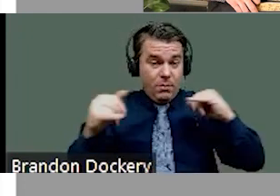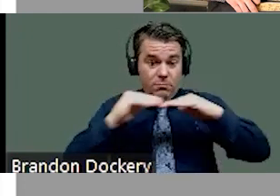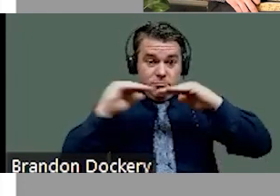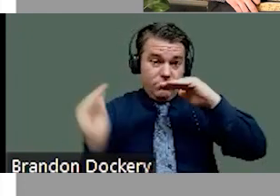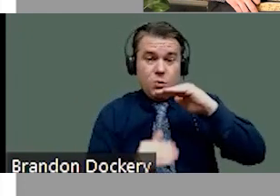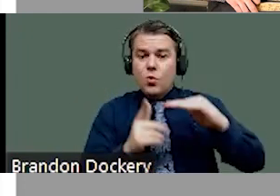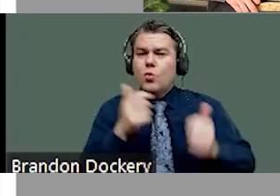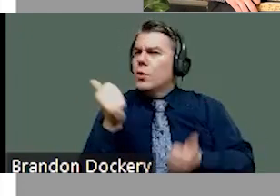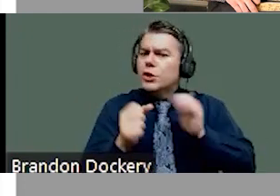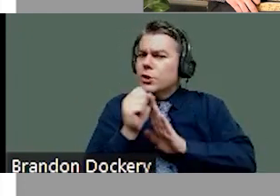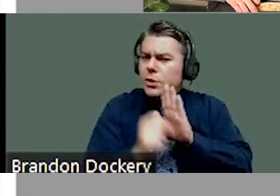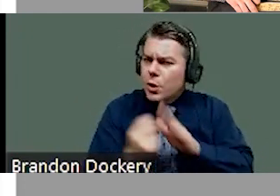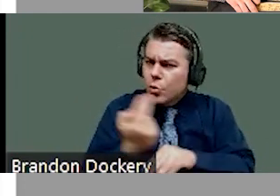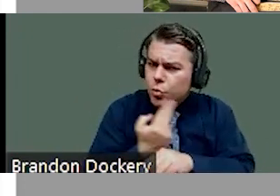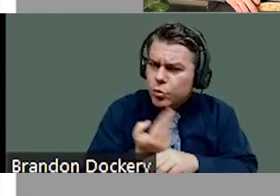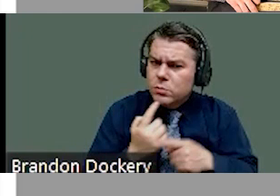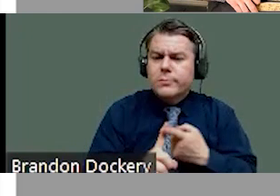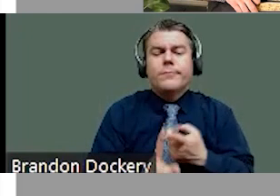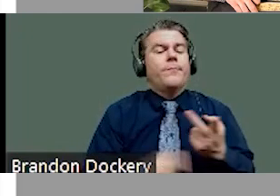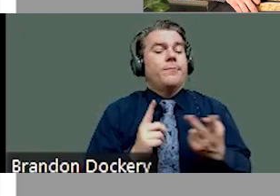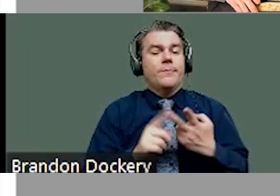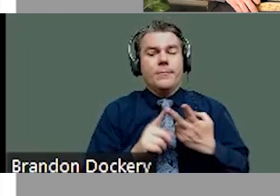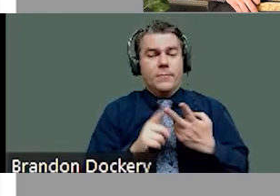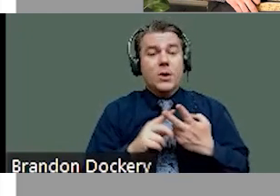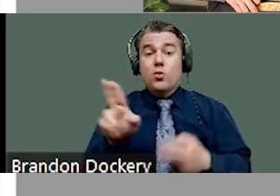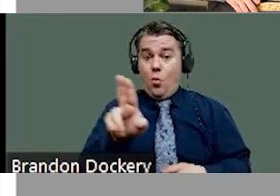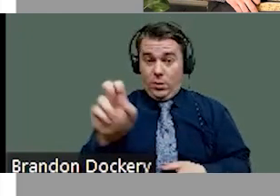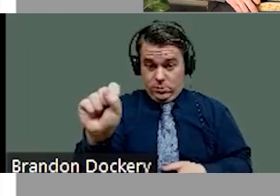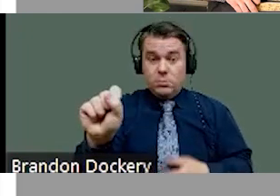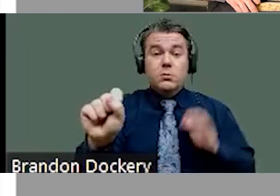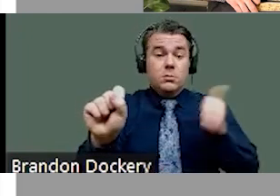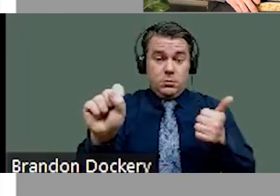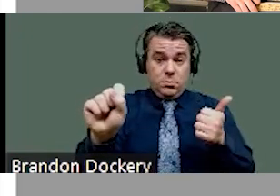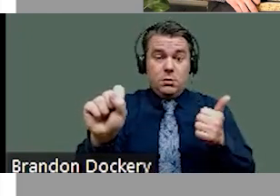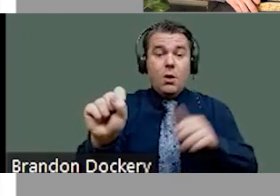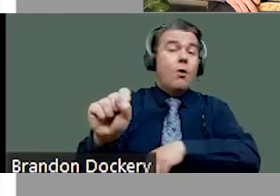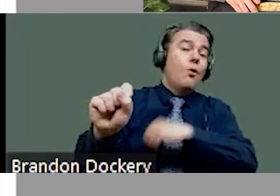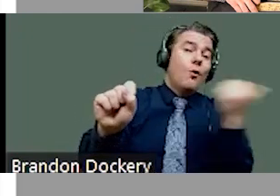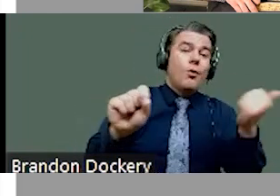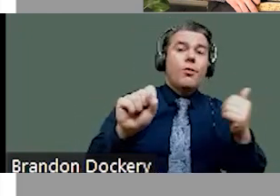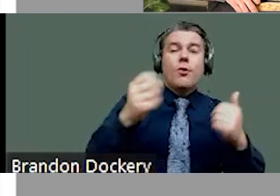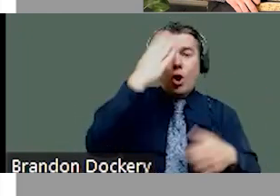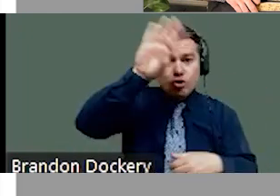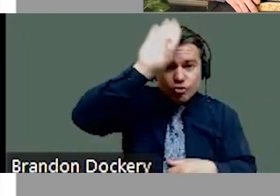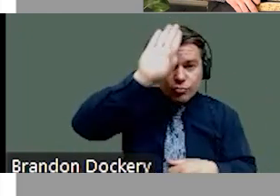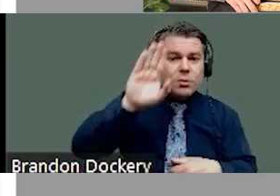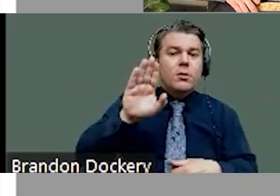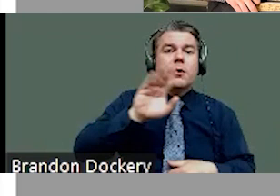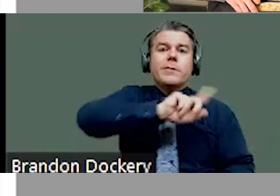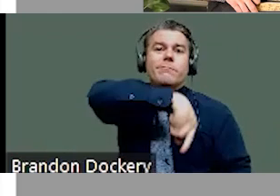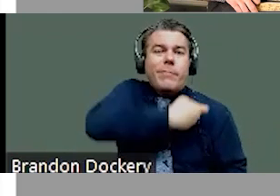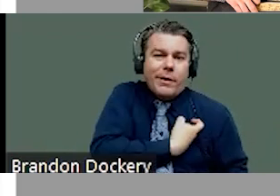see the states that are using fidelity. You see that not only in the United States, but in Australia and